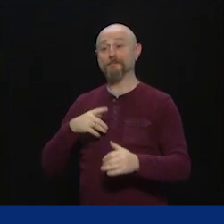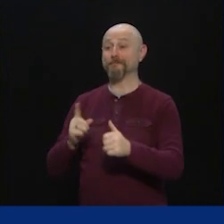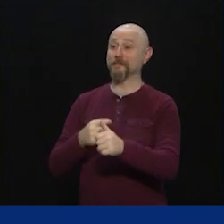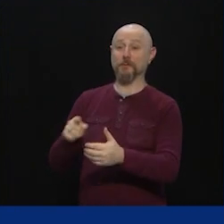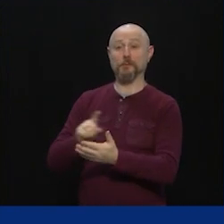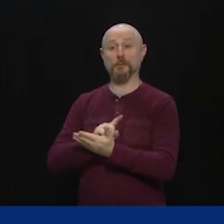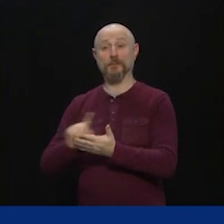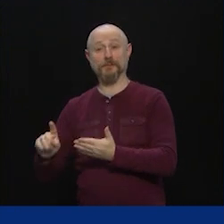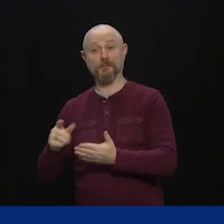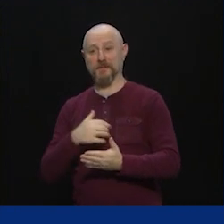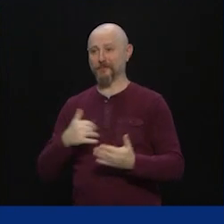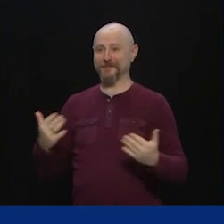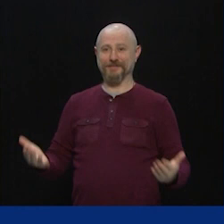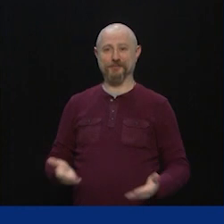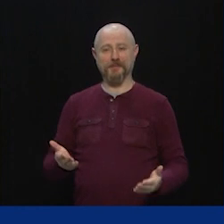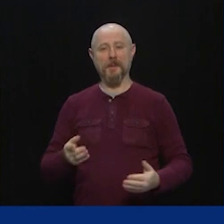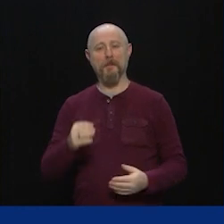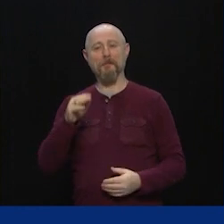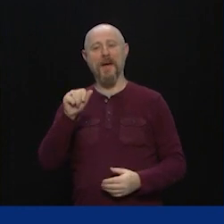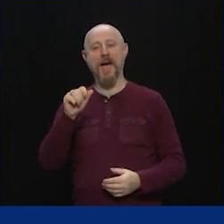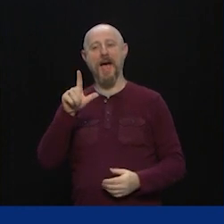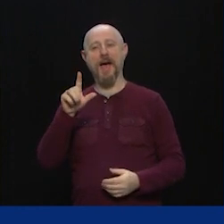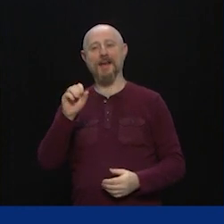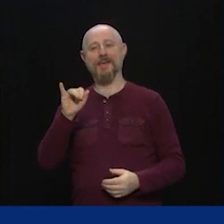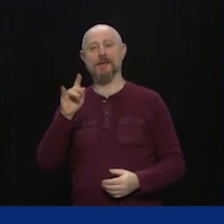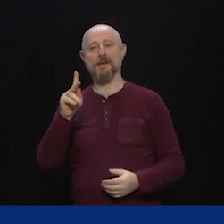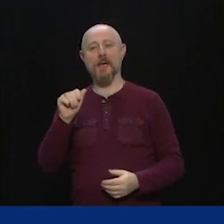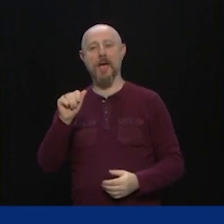Let's acknowledge Mayor Evans.